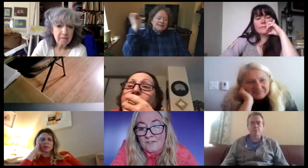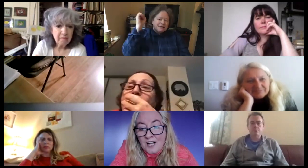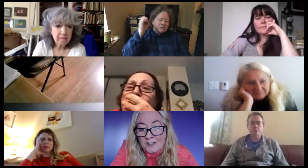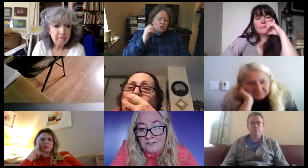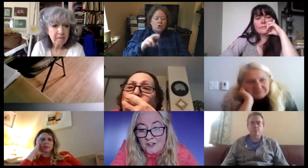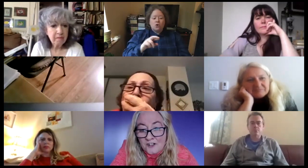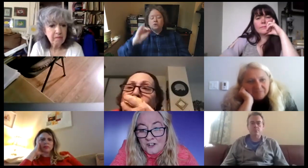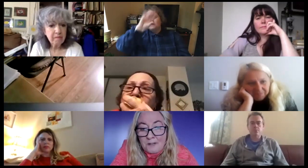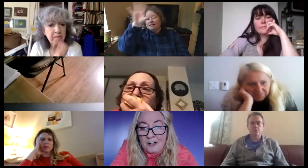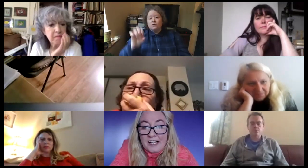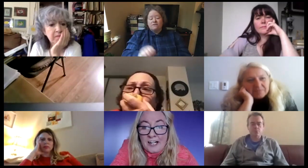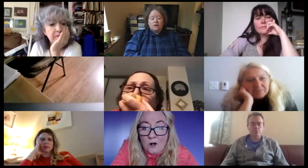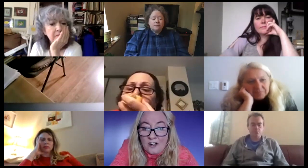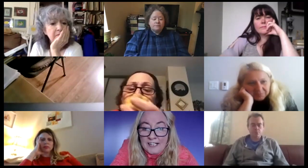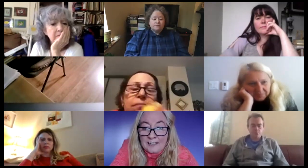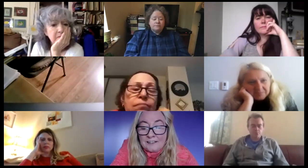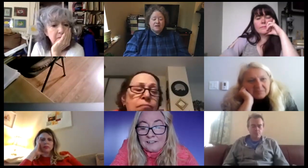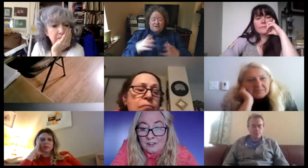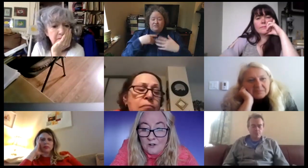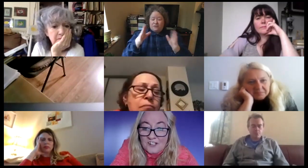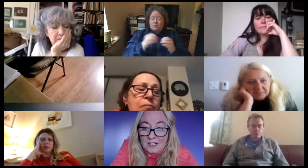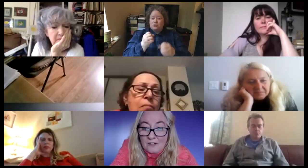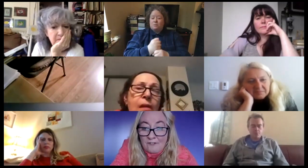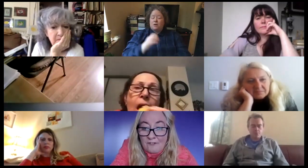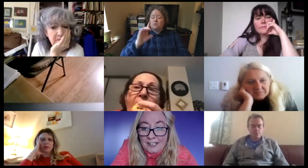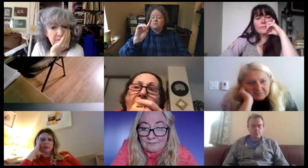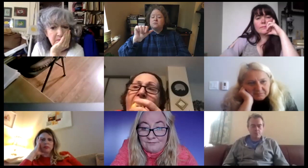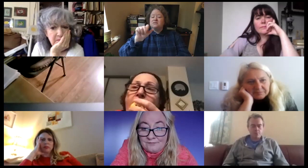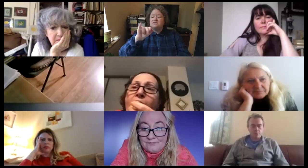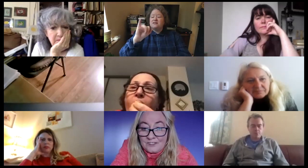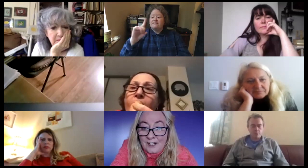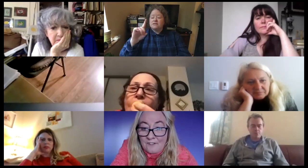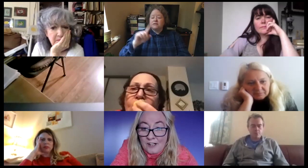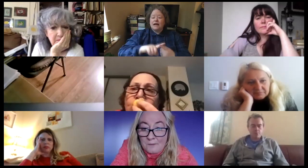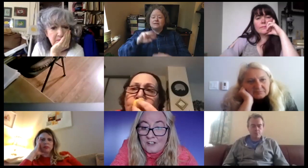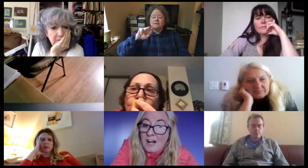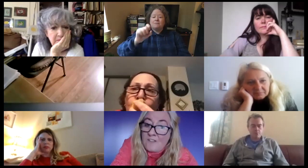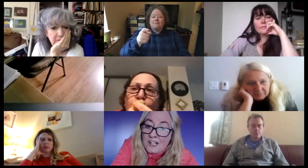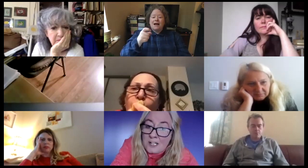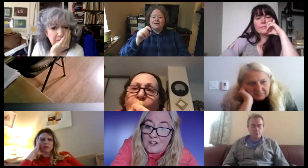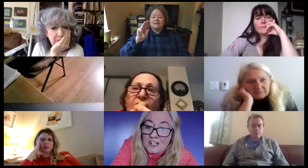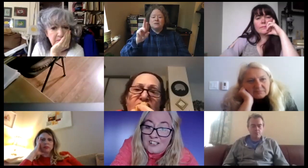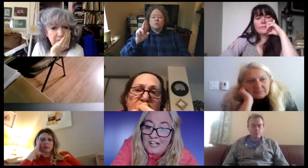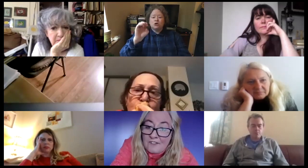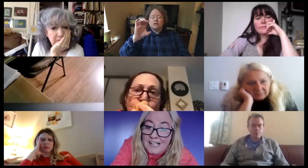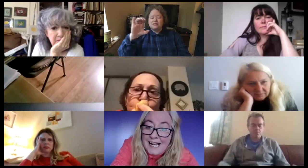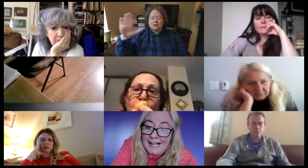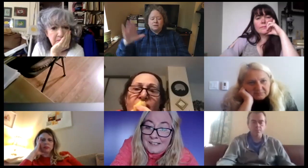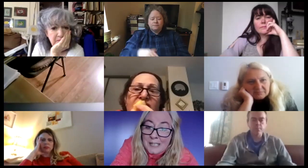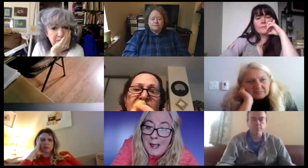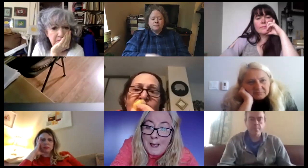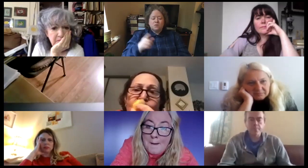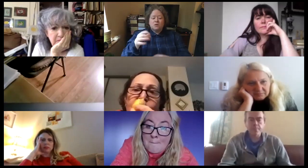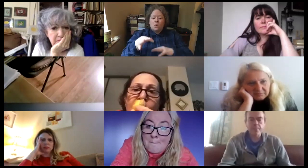would have gone to Rochester in America or England or South Africa that I've already mentioned. I've already mentioned David